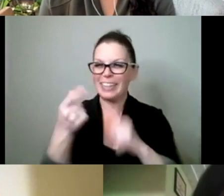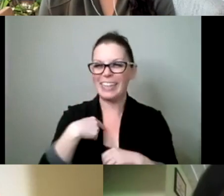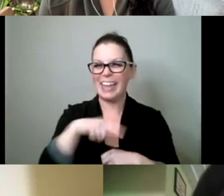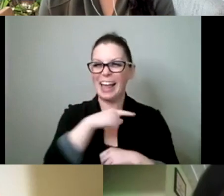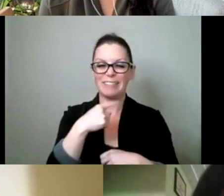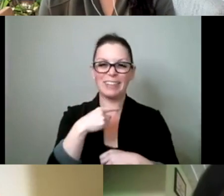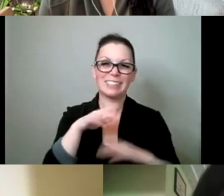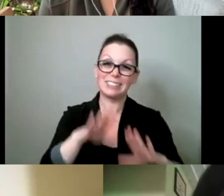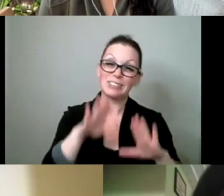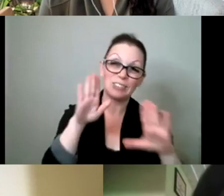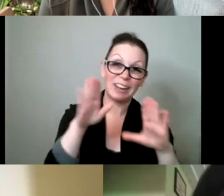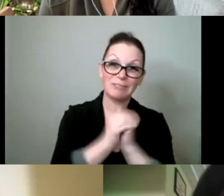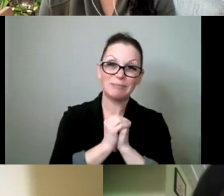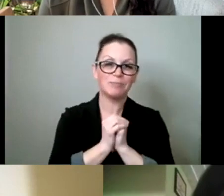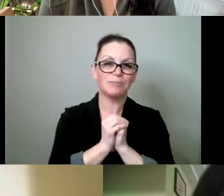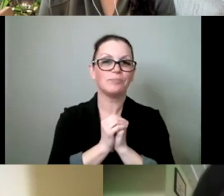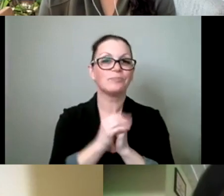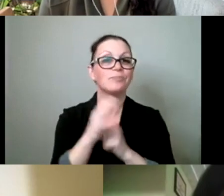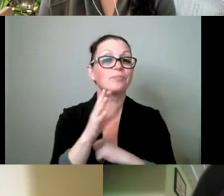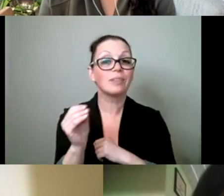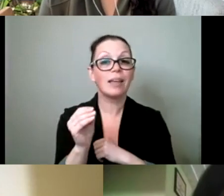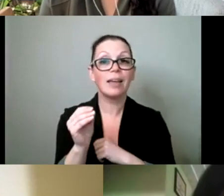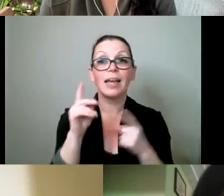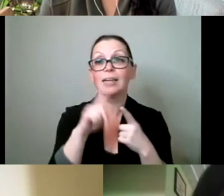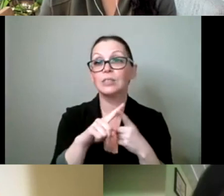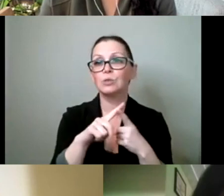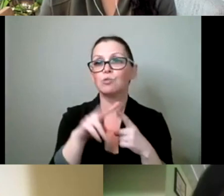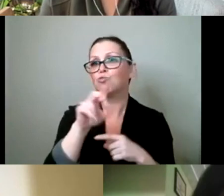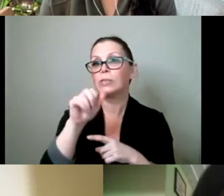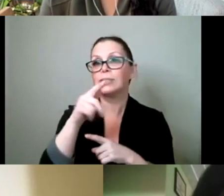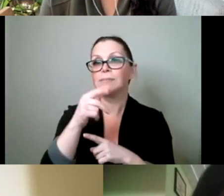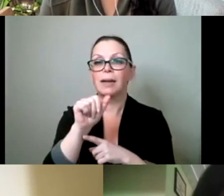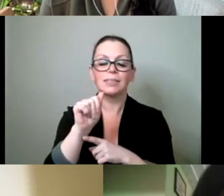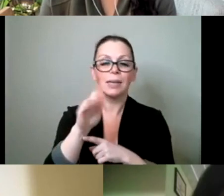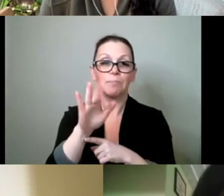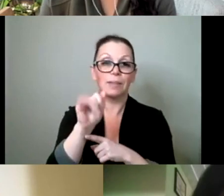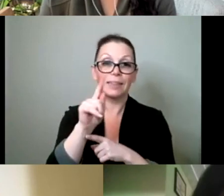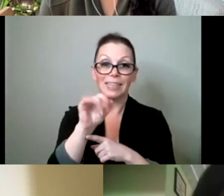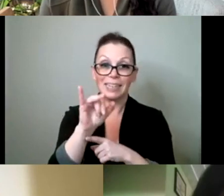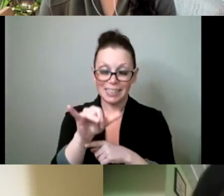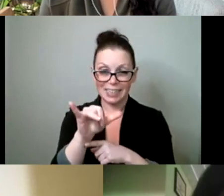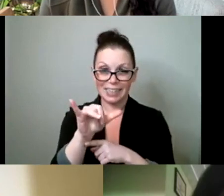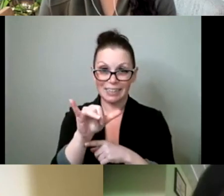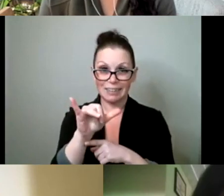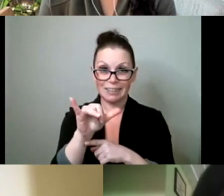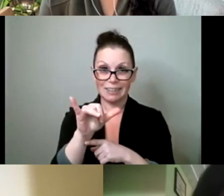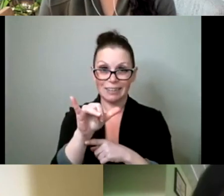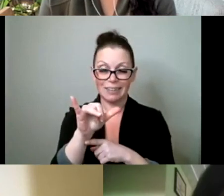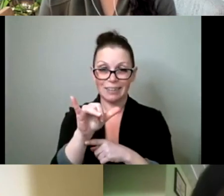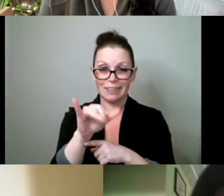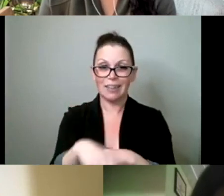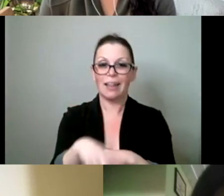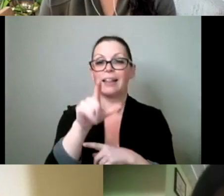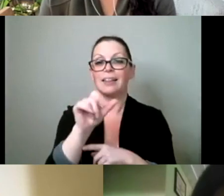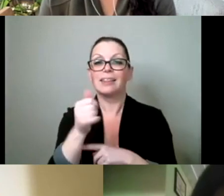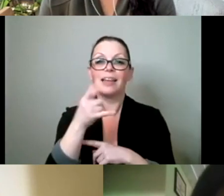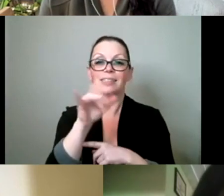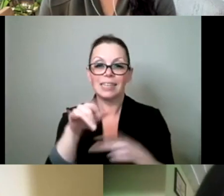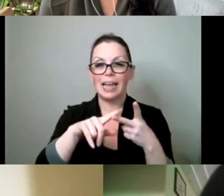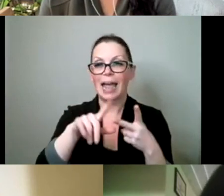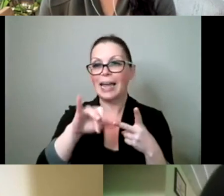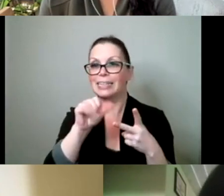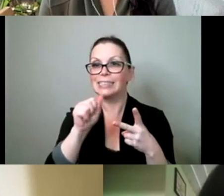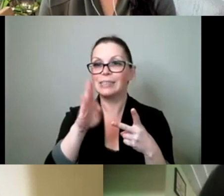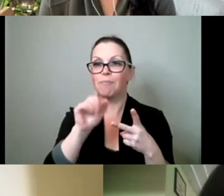great. And to the RespectAbility team, who's also keeping up with all this, Leslie Hennen and Isabel Varias. Thank